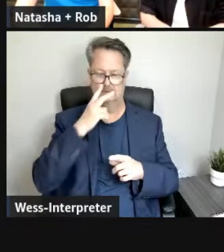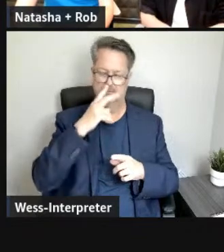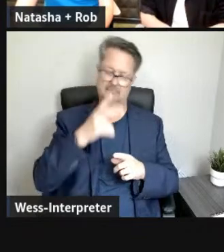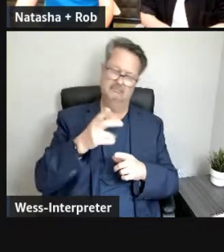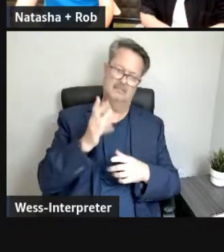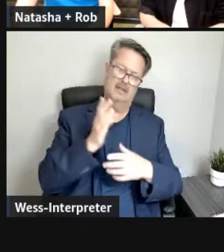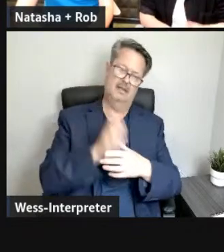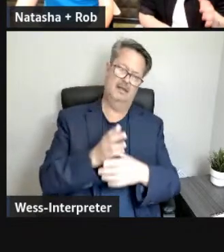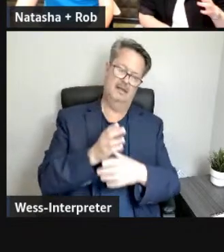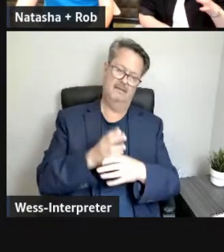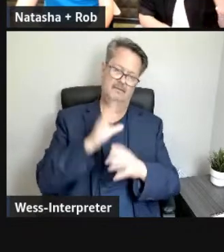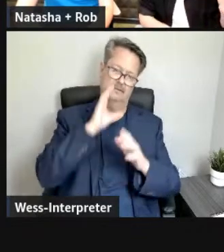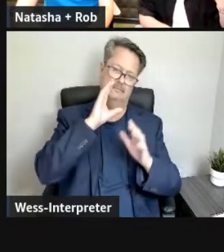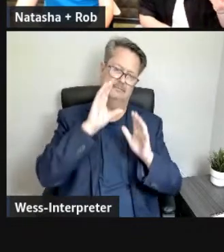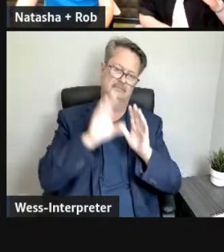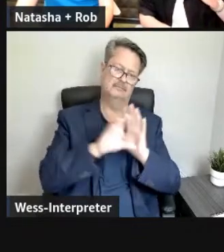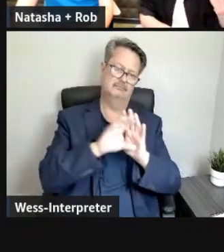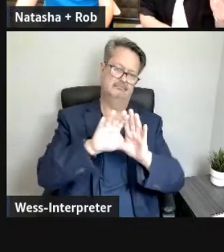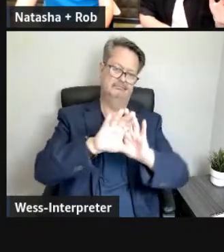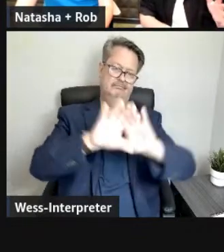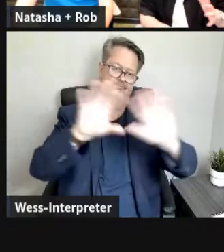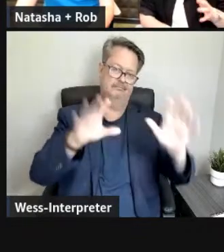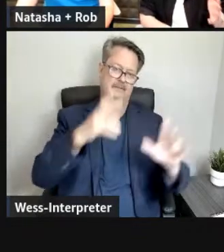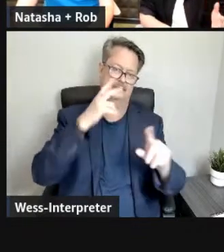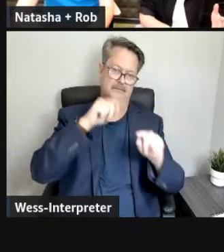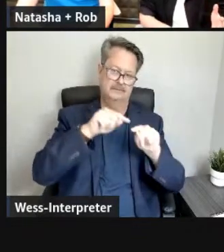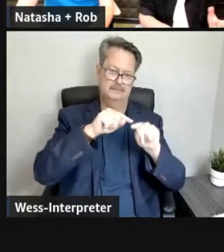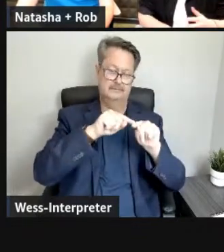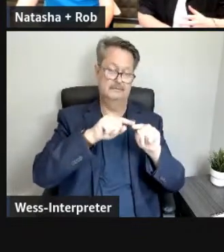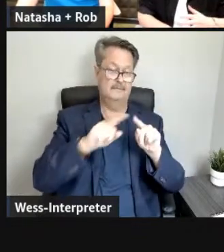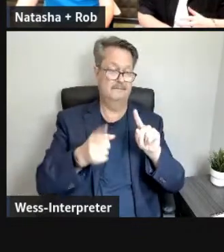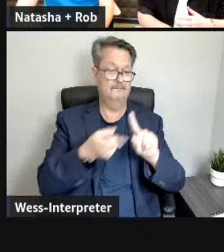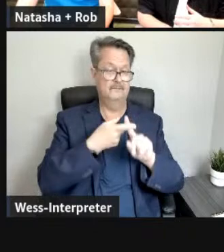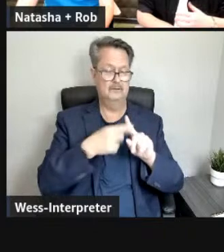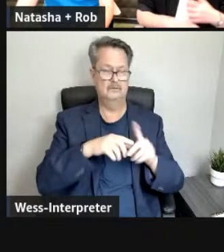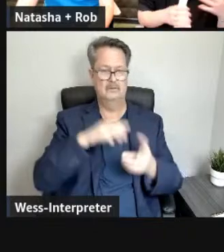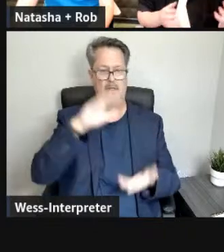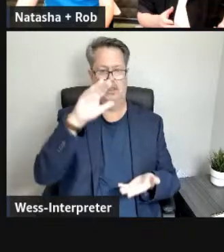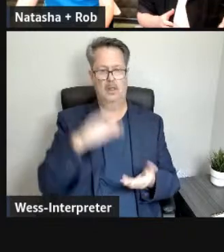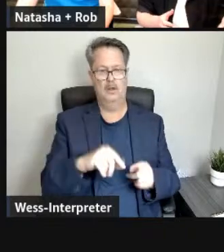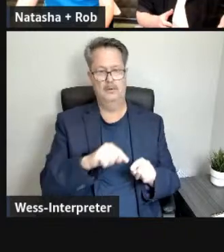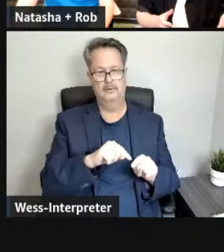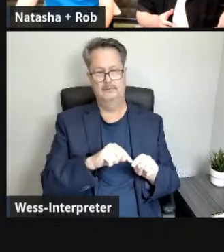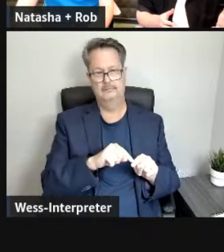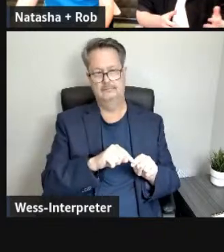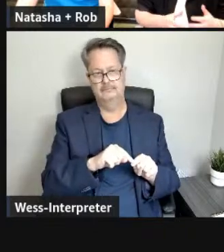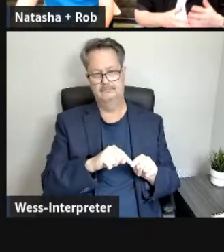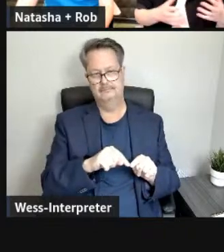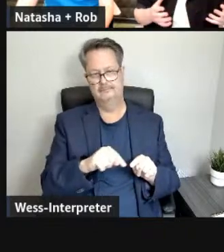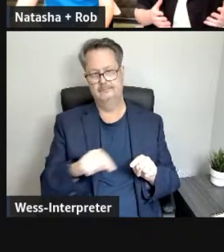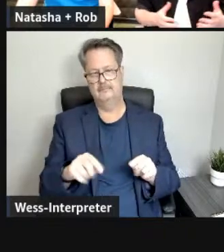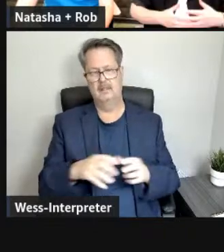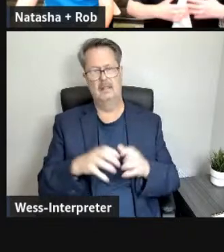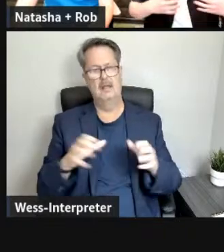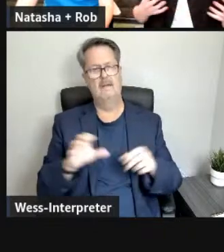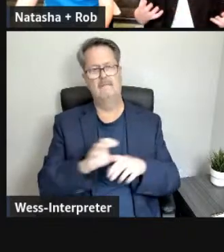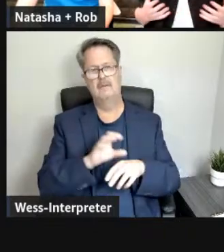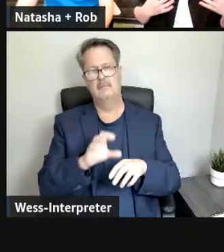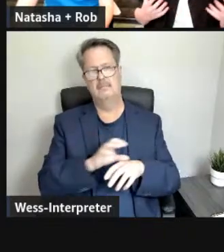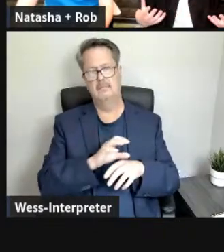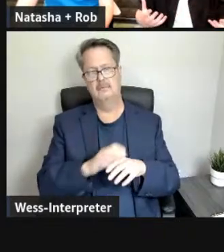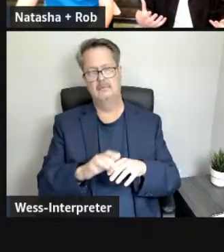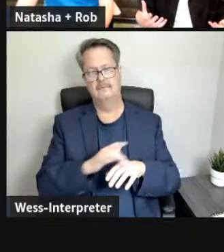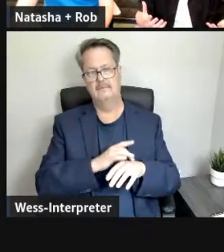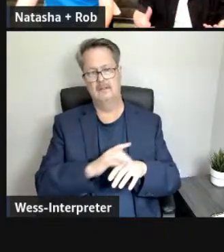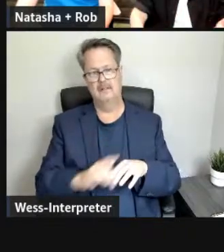utilization over time. And you can see at the start, it's quite low. So we have lots of compute available. So our workloads kind of got room